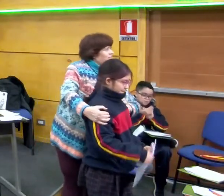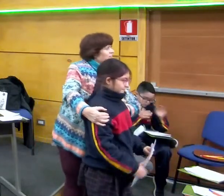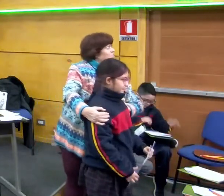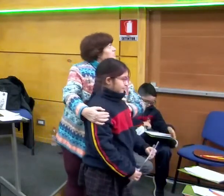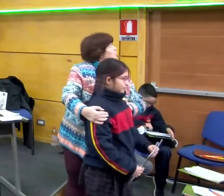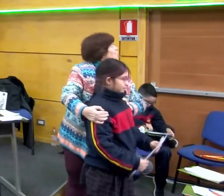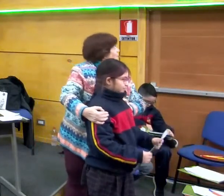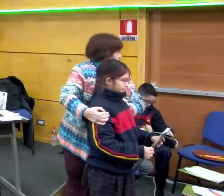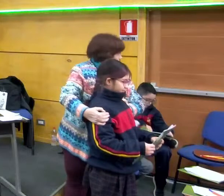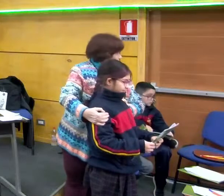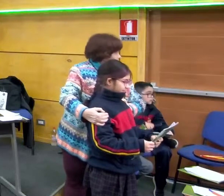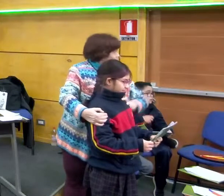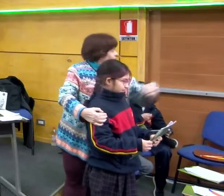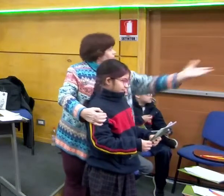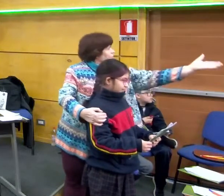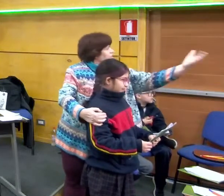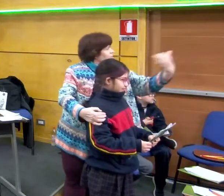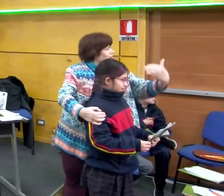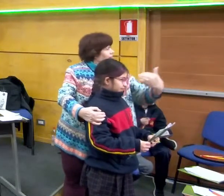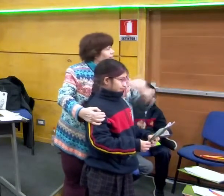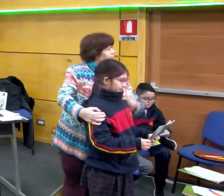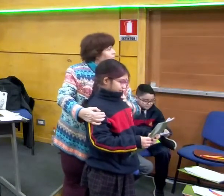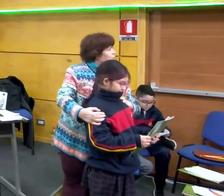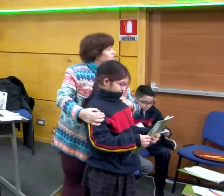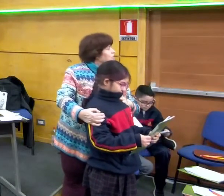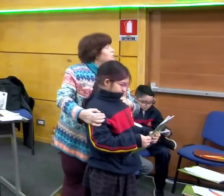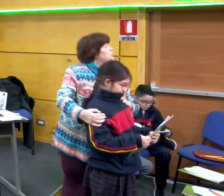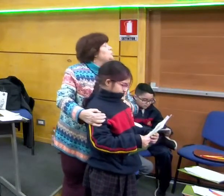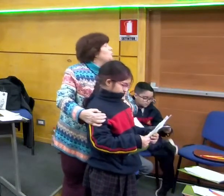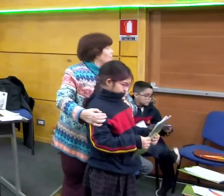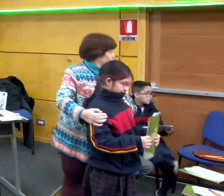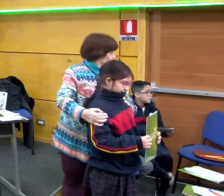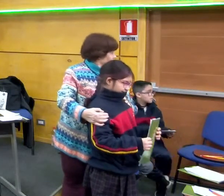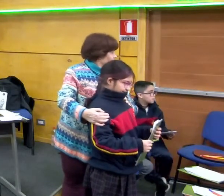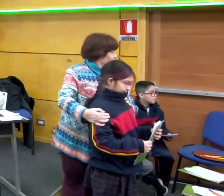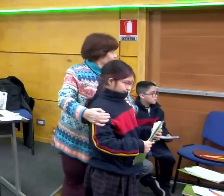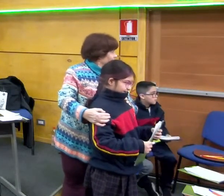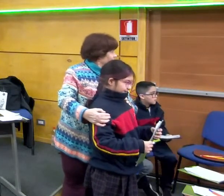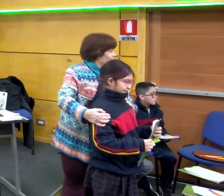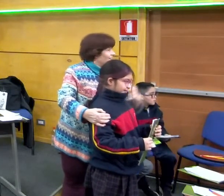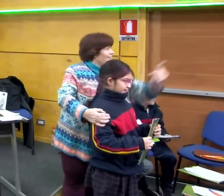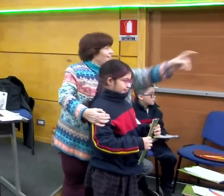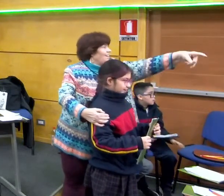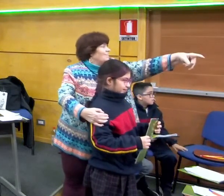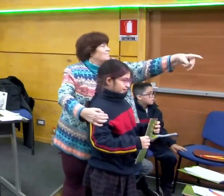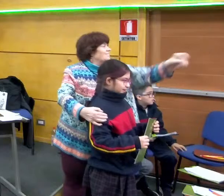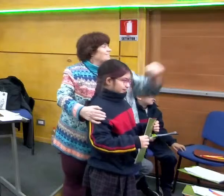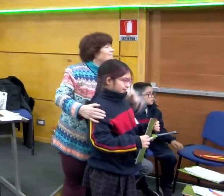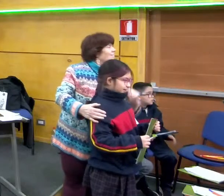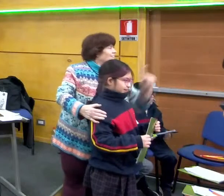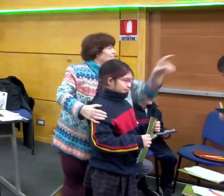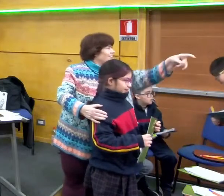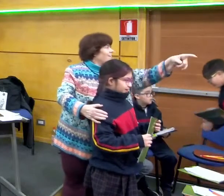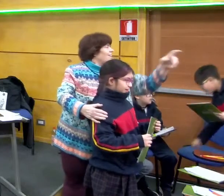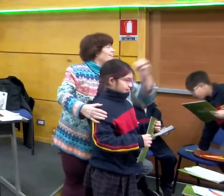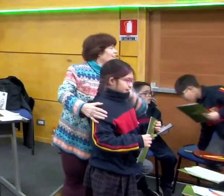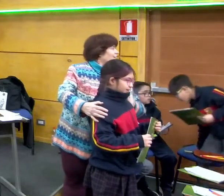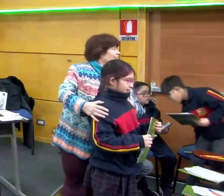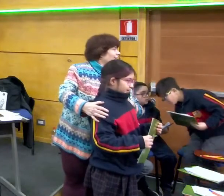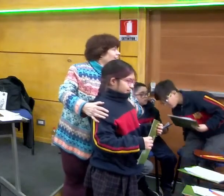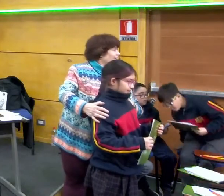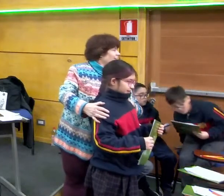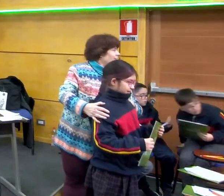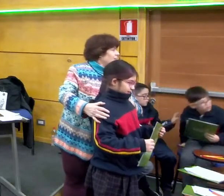What do you think she did well? Give her some ideas. What did she do well? Yes. Yeah, I love